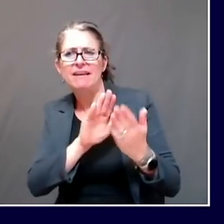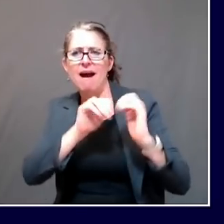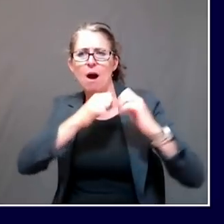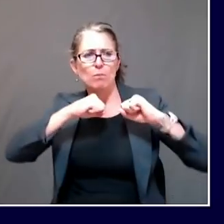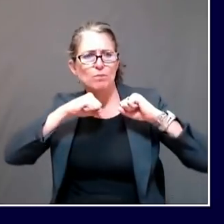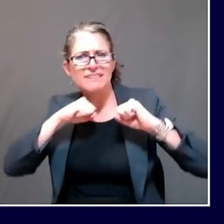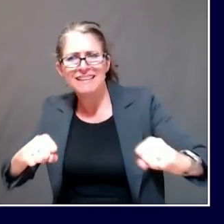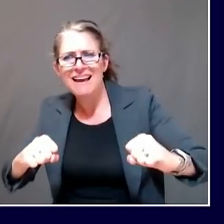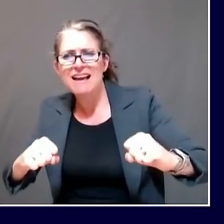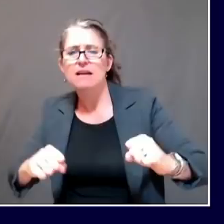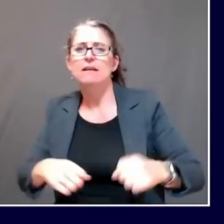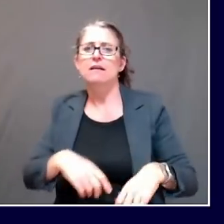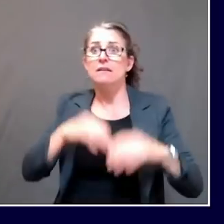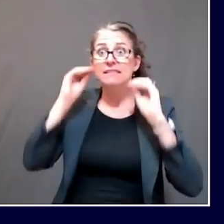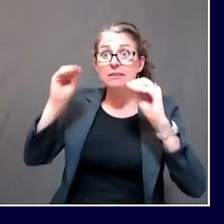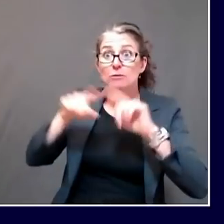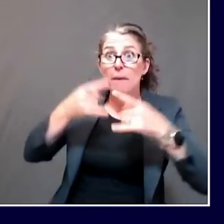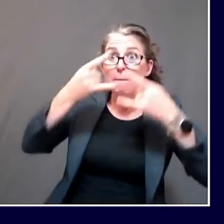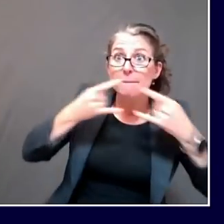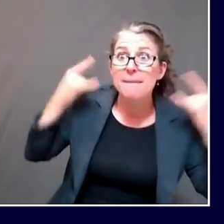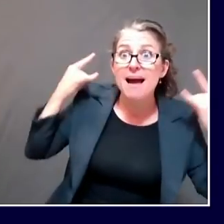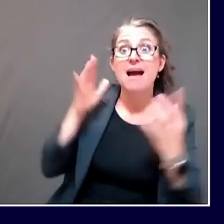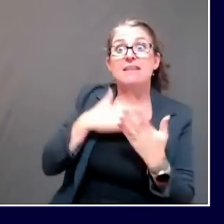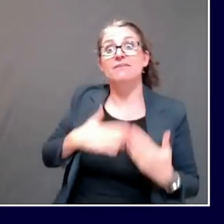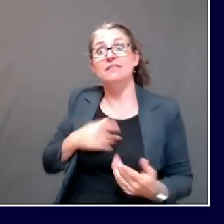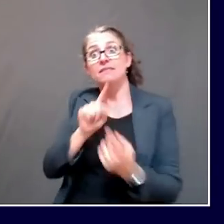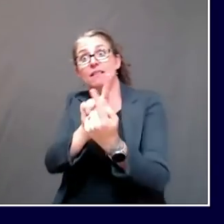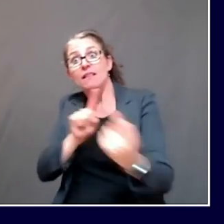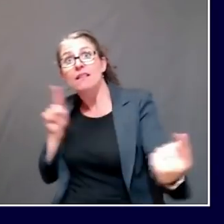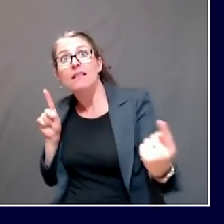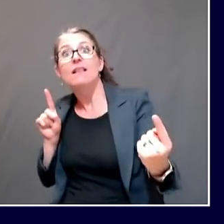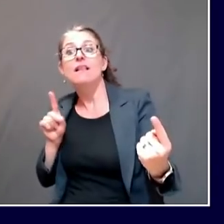common sense expression of what's going on.